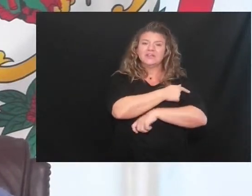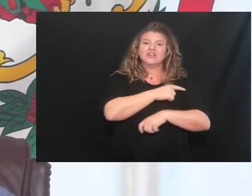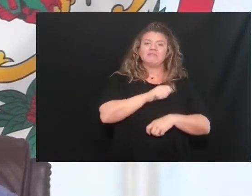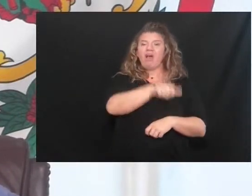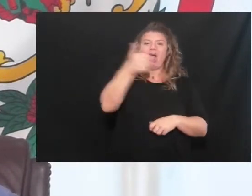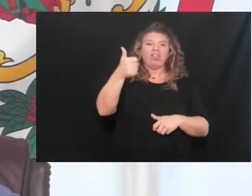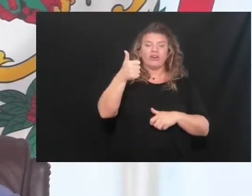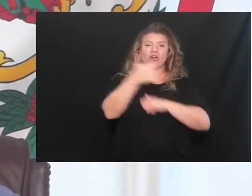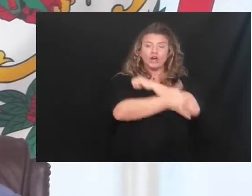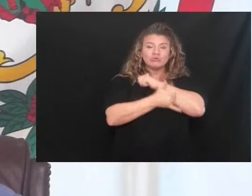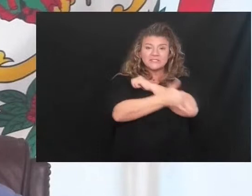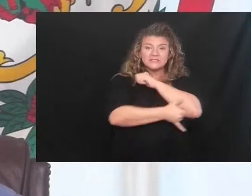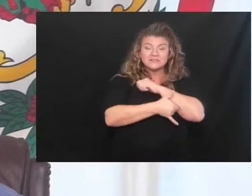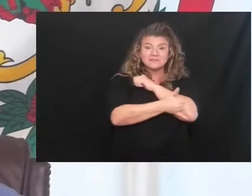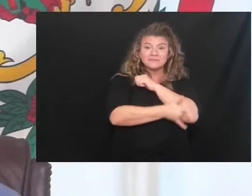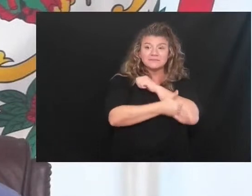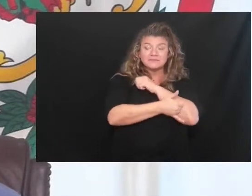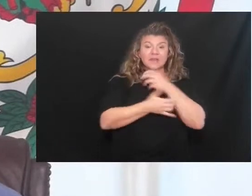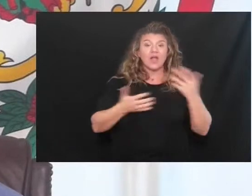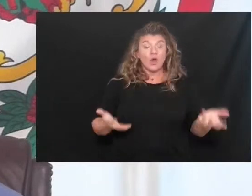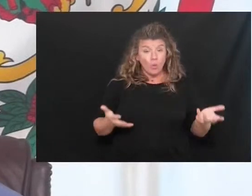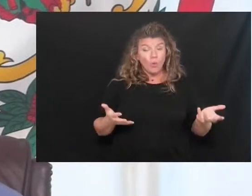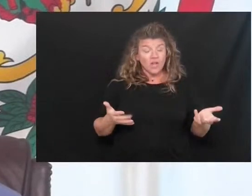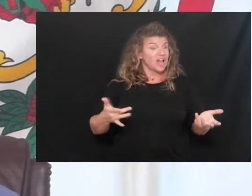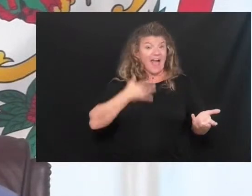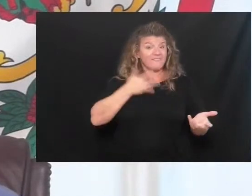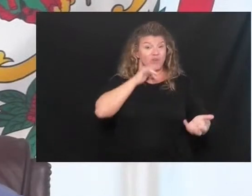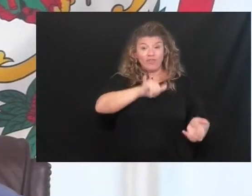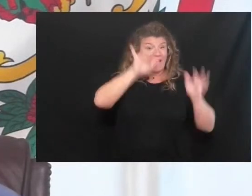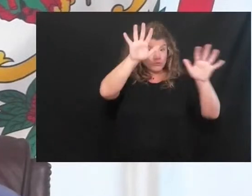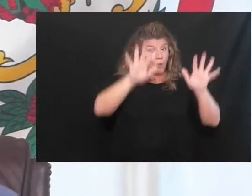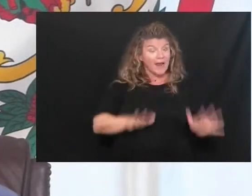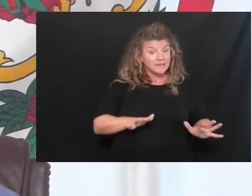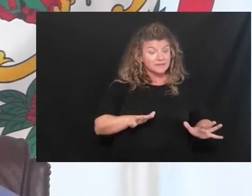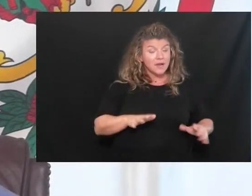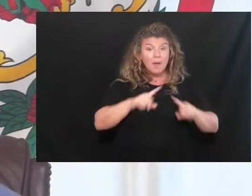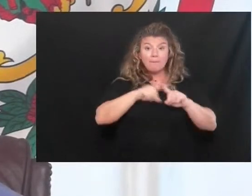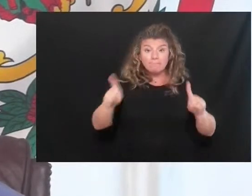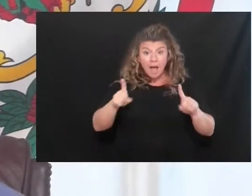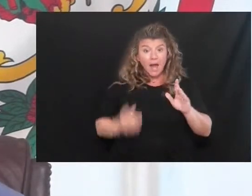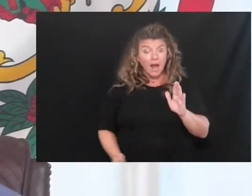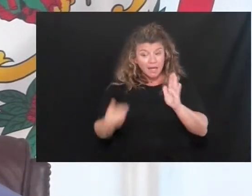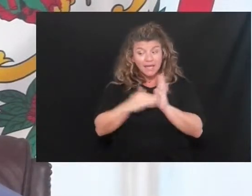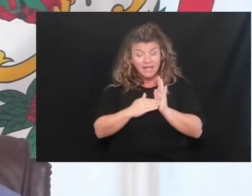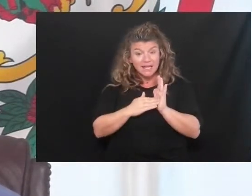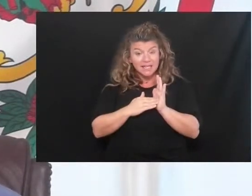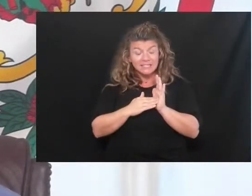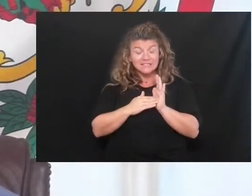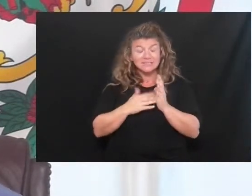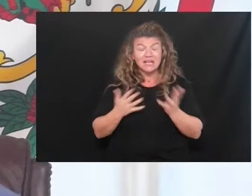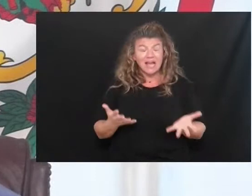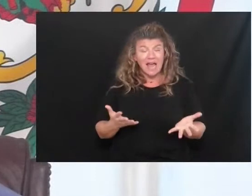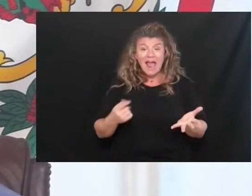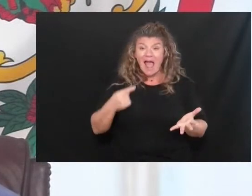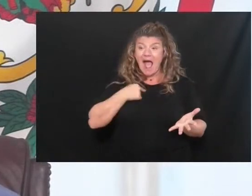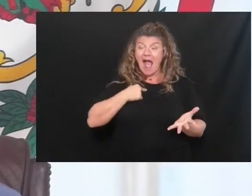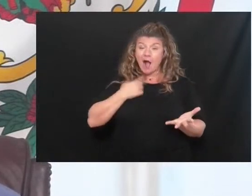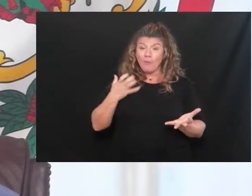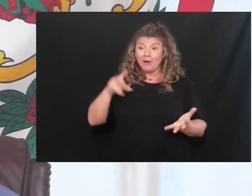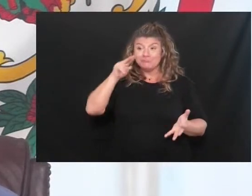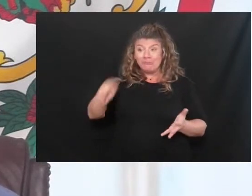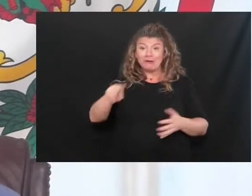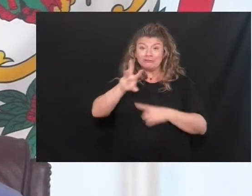vaccine to other countries, which I think is great. But again, I hate to say it, but I'm going to look after